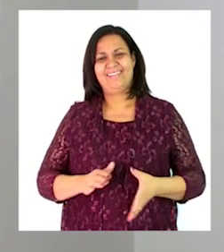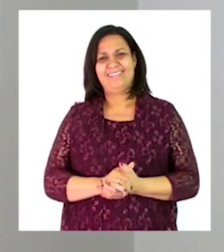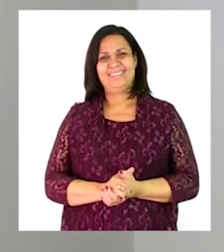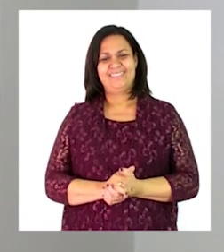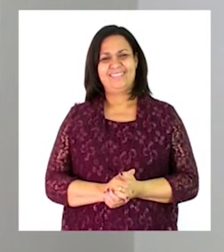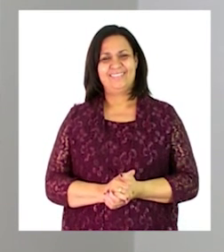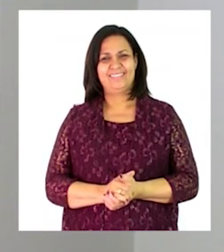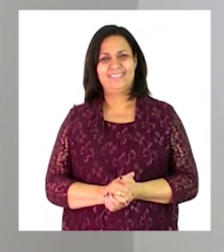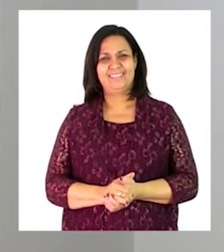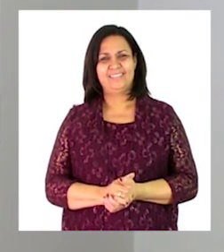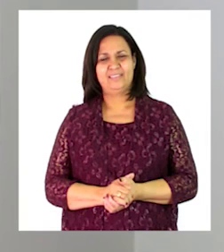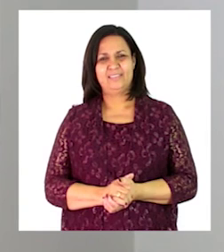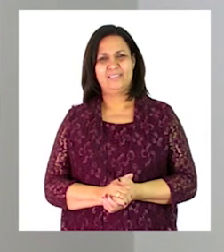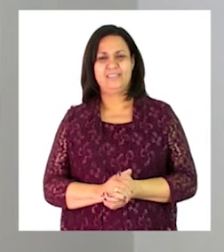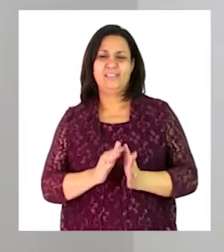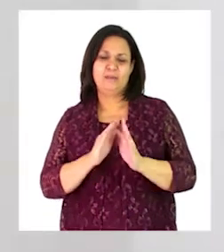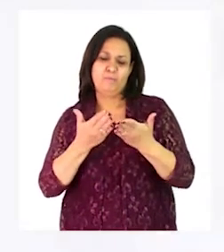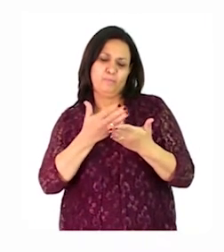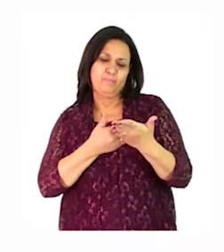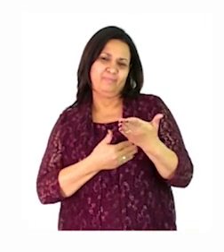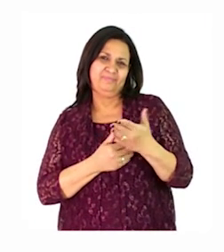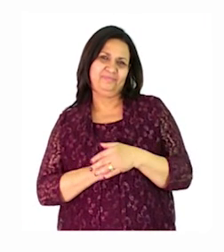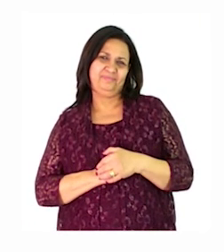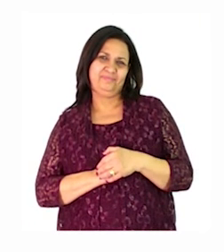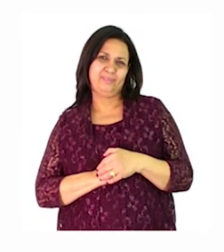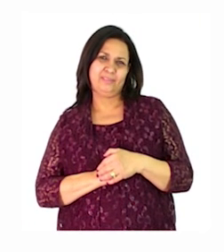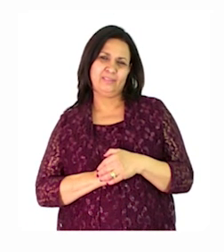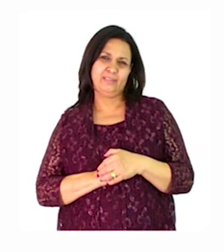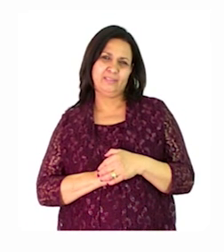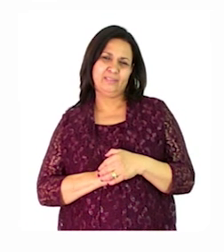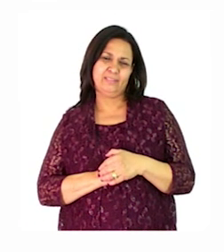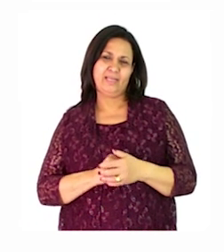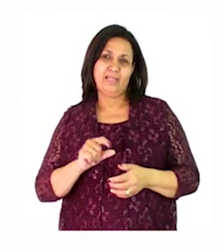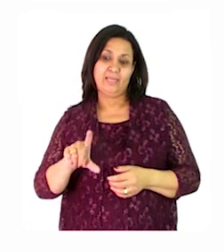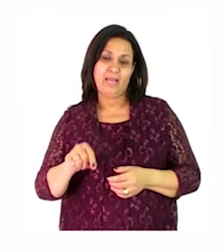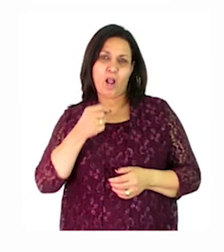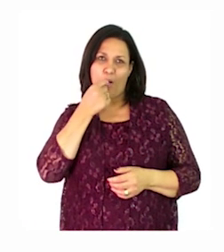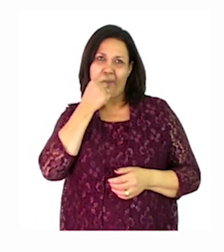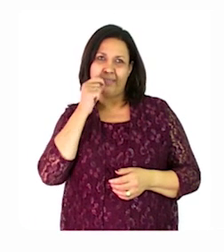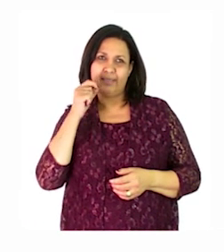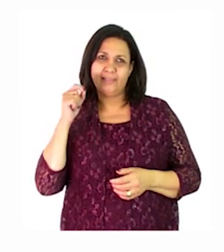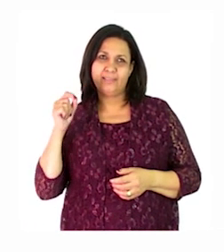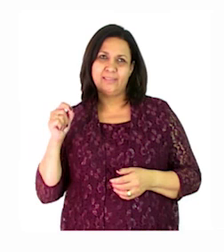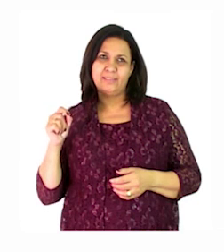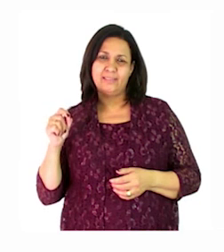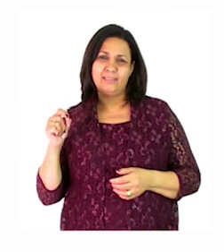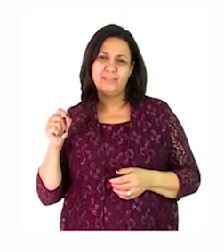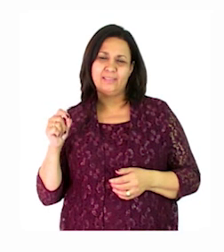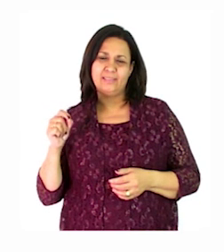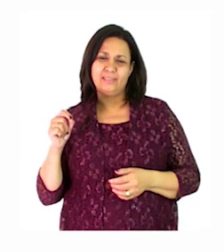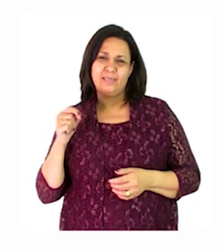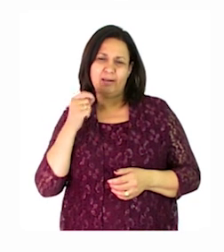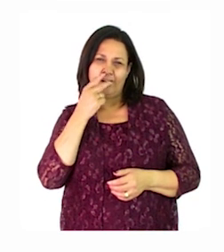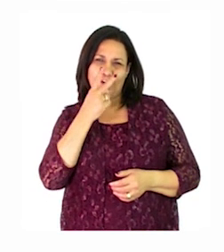Let's get back to our worksheet. Let's take our pencils and now